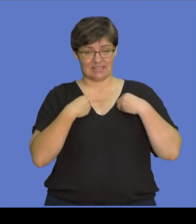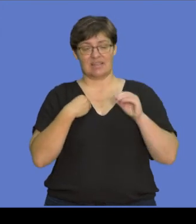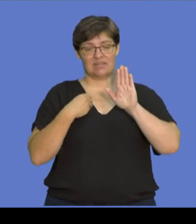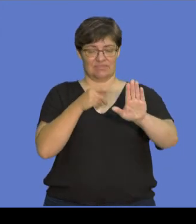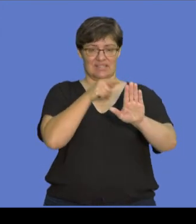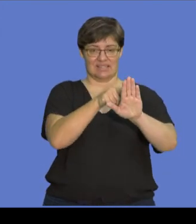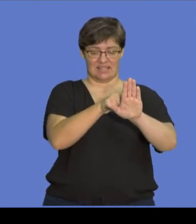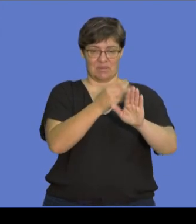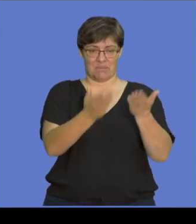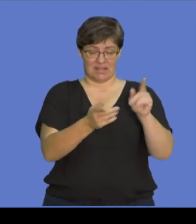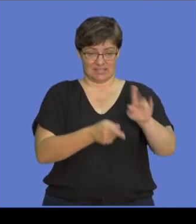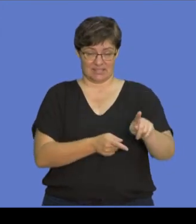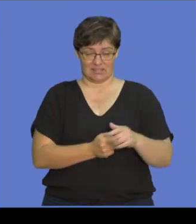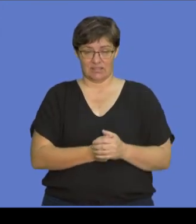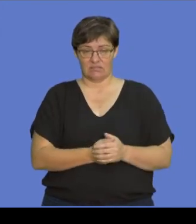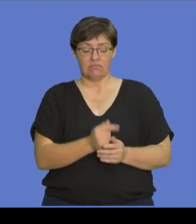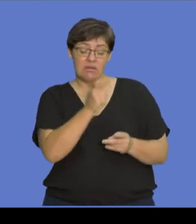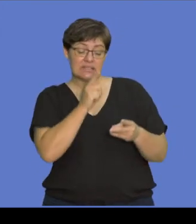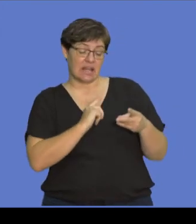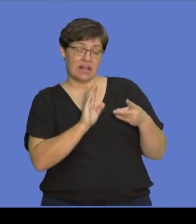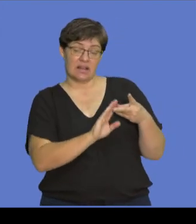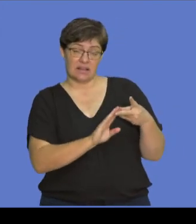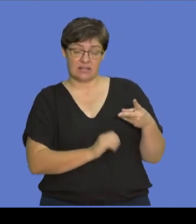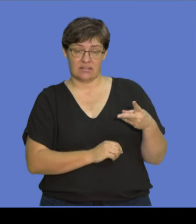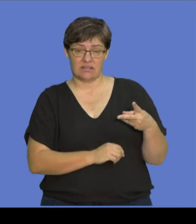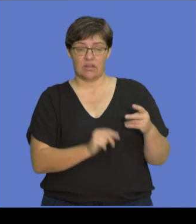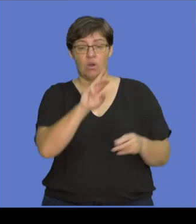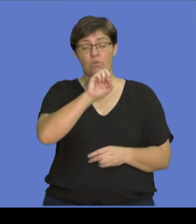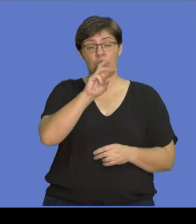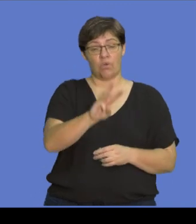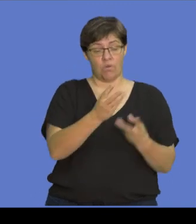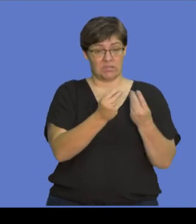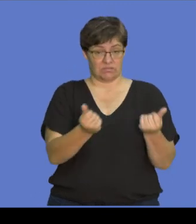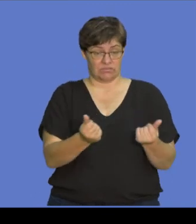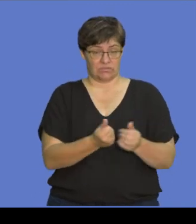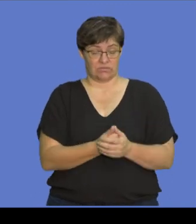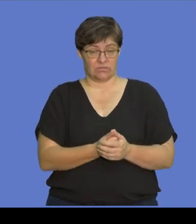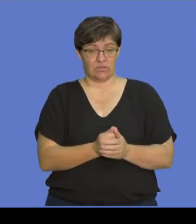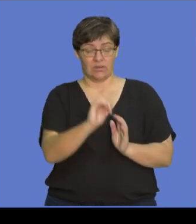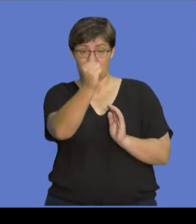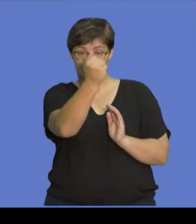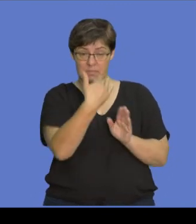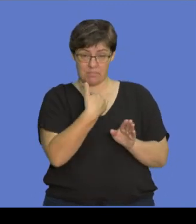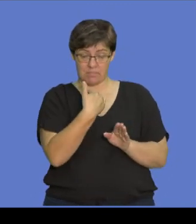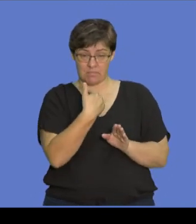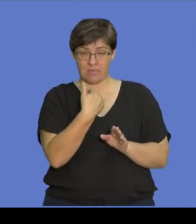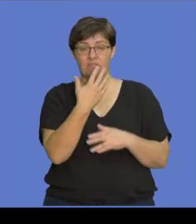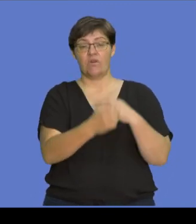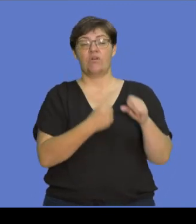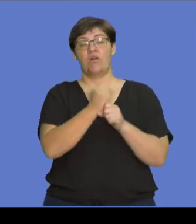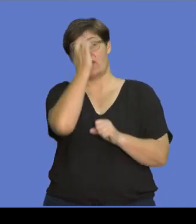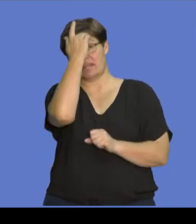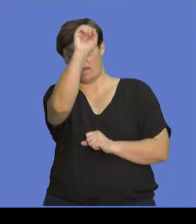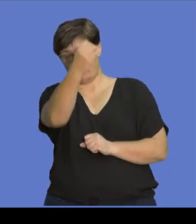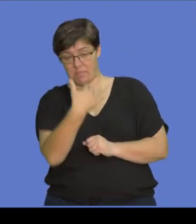balance. Okay, what else do I know? I'm told that raw materials were imported for the